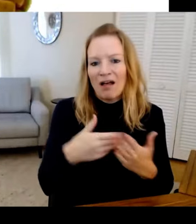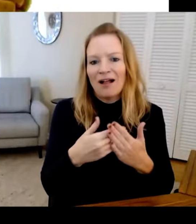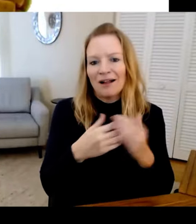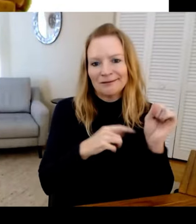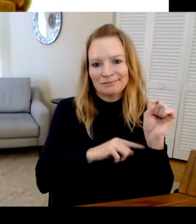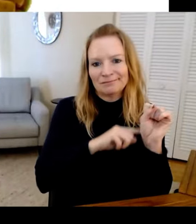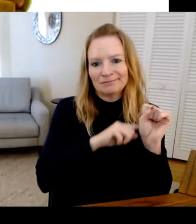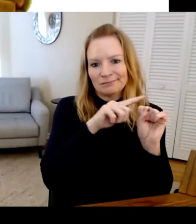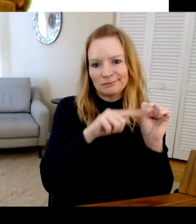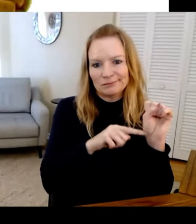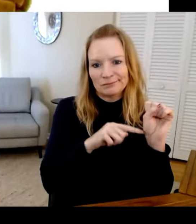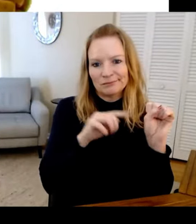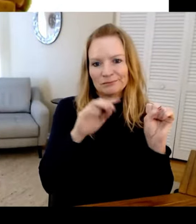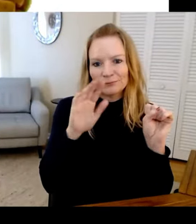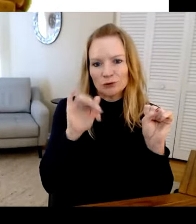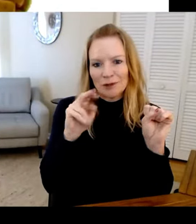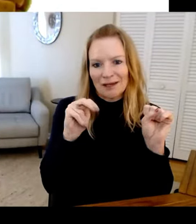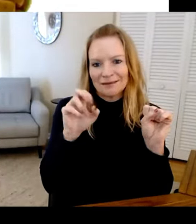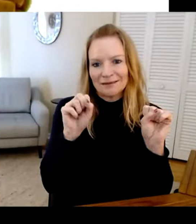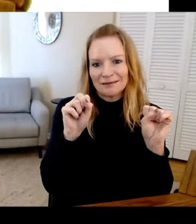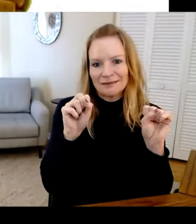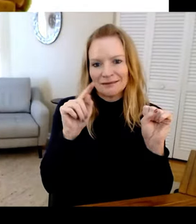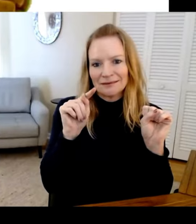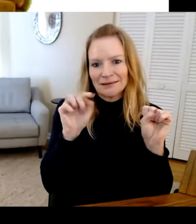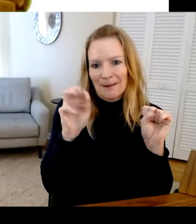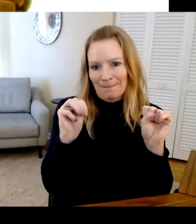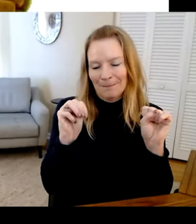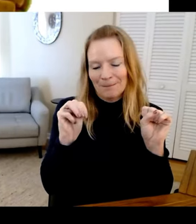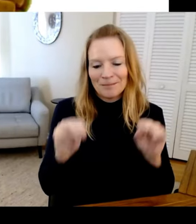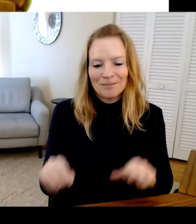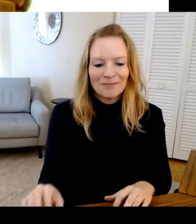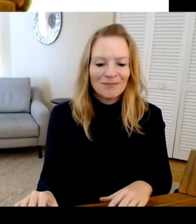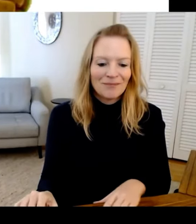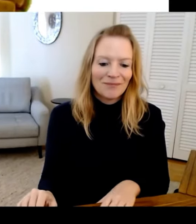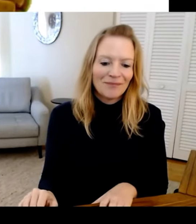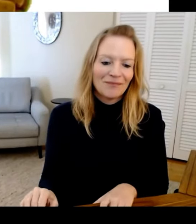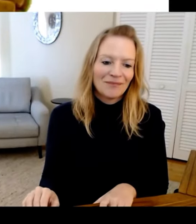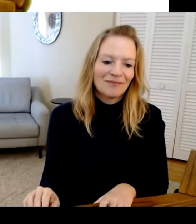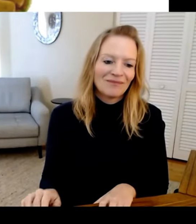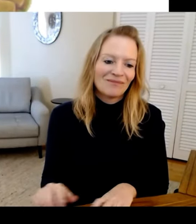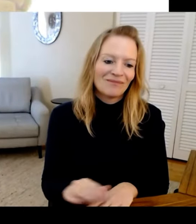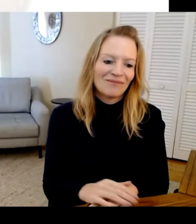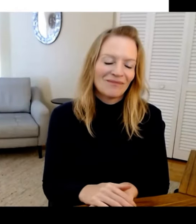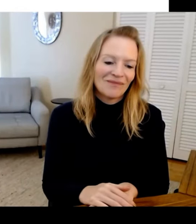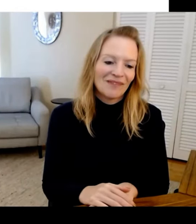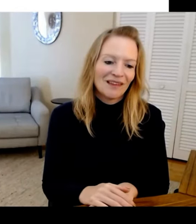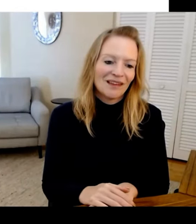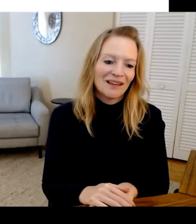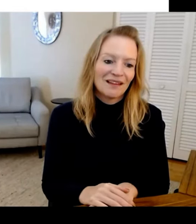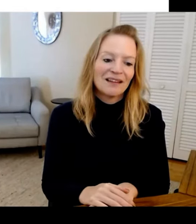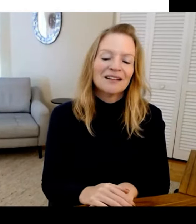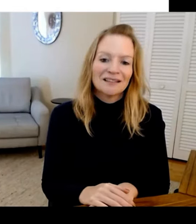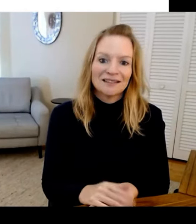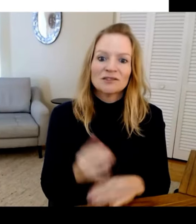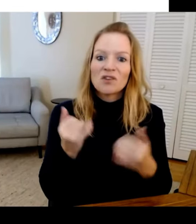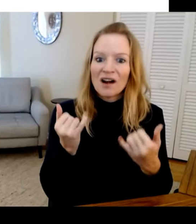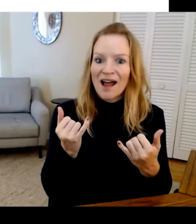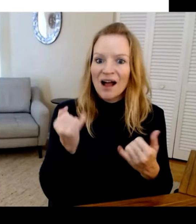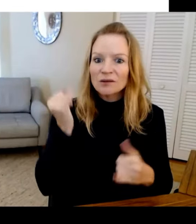eating. All of those things are housed in the brain stem.